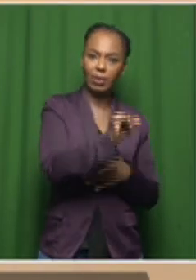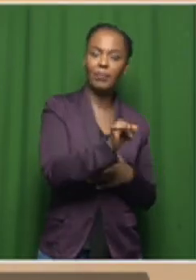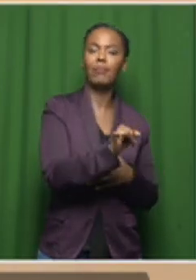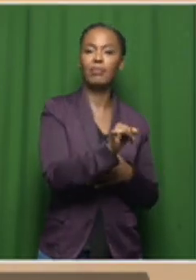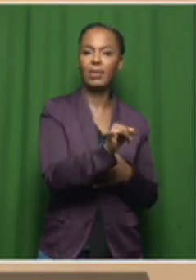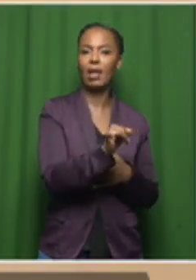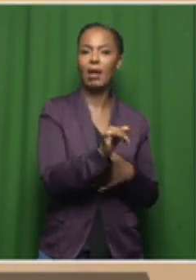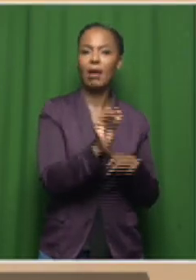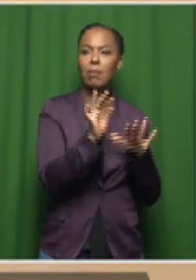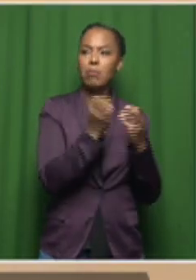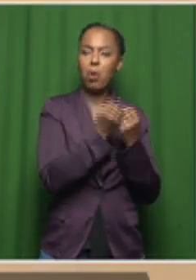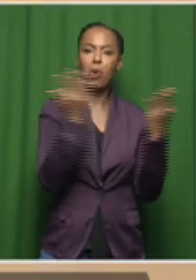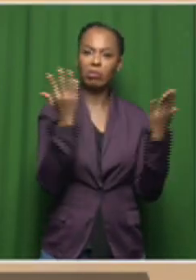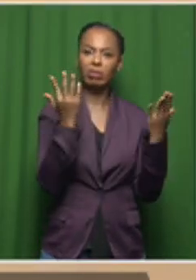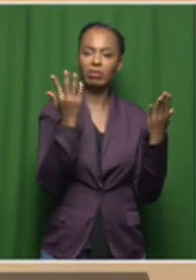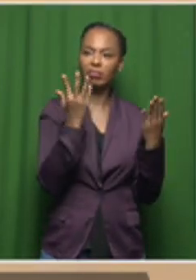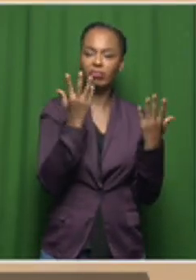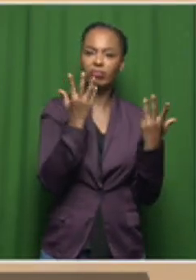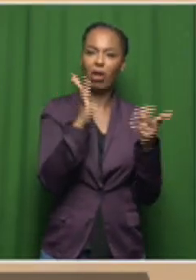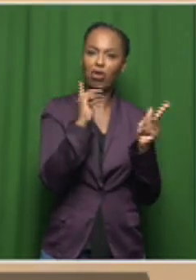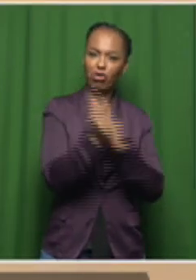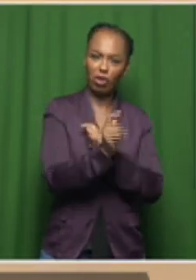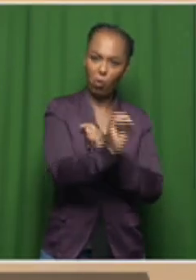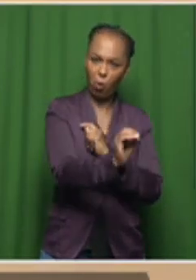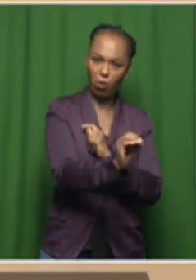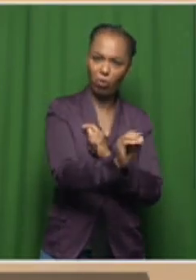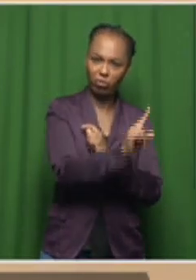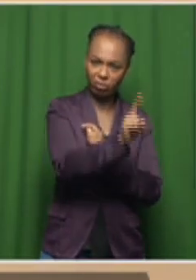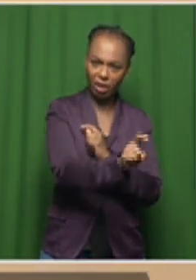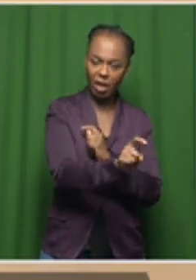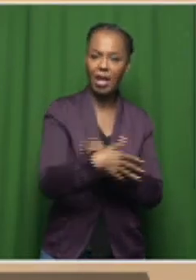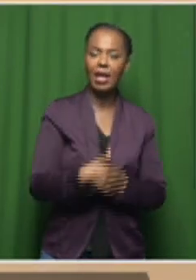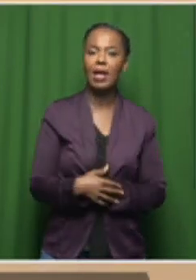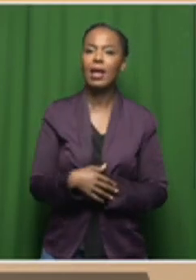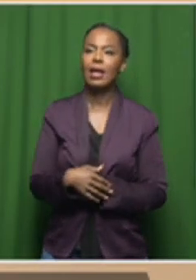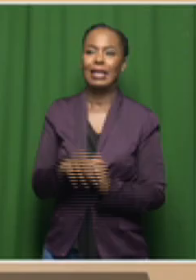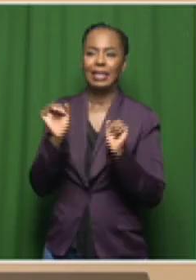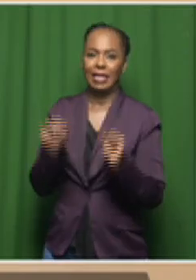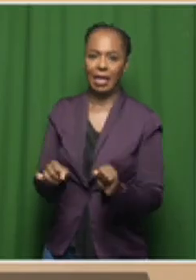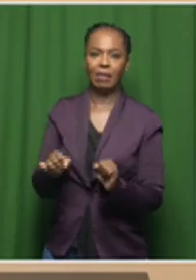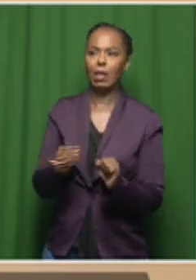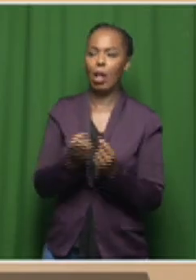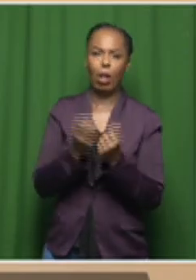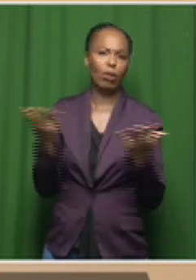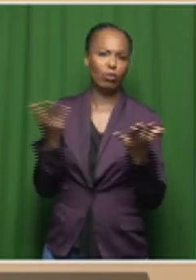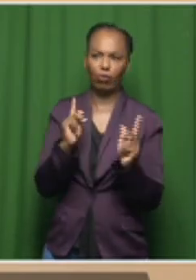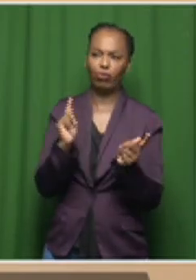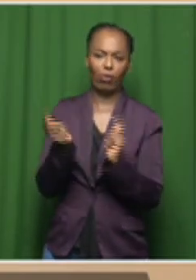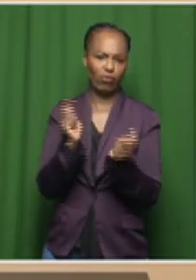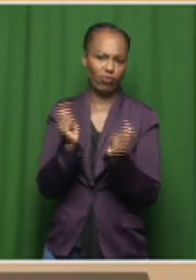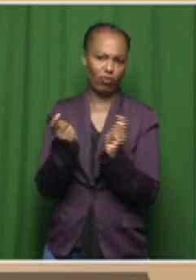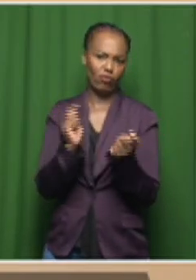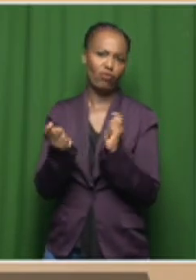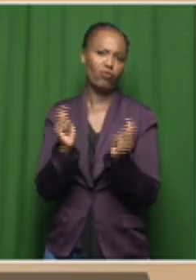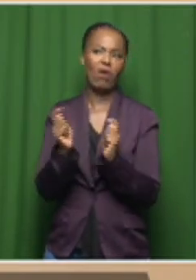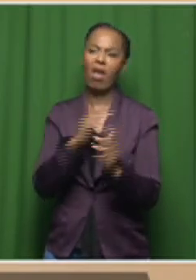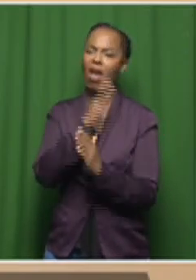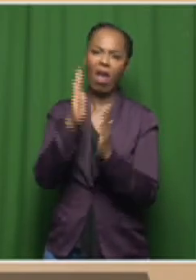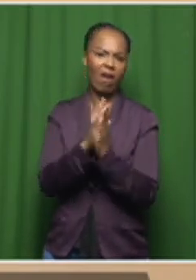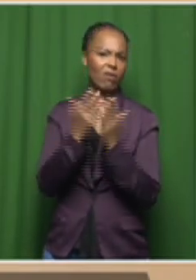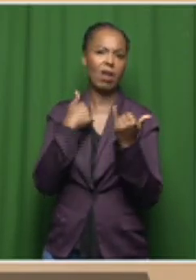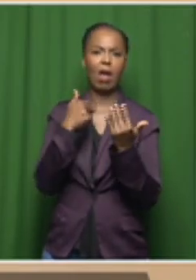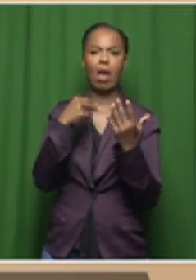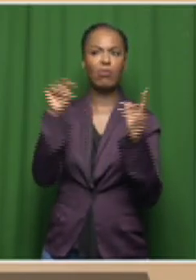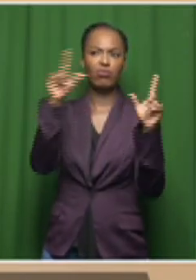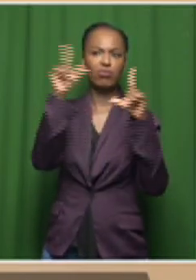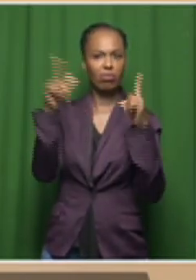I see it evolving, you know, I see it evolving with all the paintings that I make. I think all of them, and